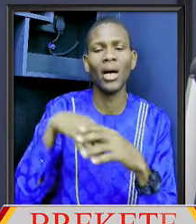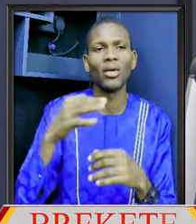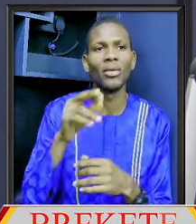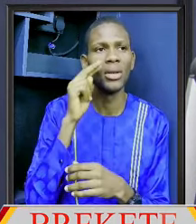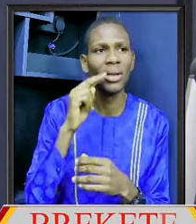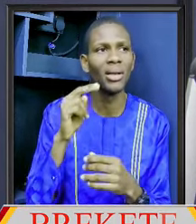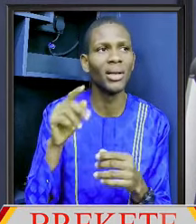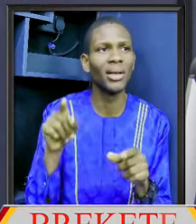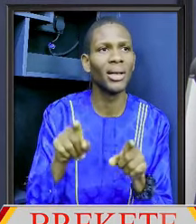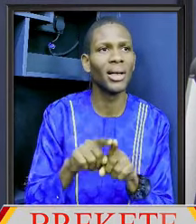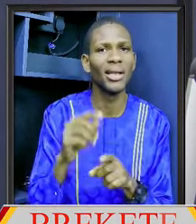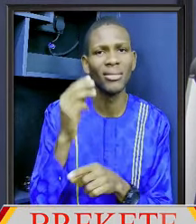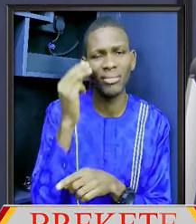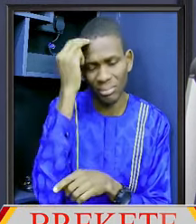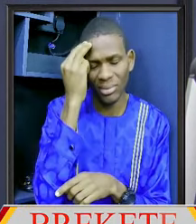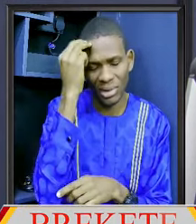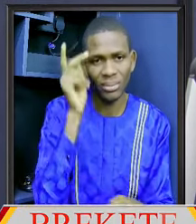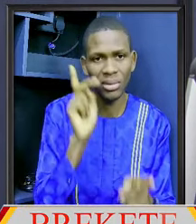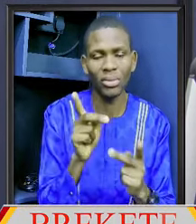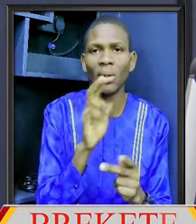Like saying I'm mad people they lead us.